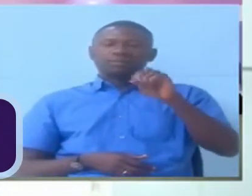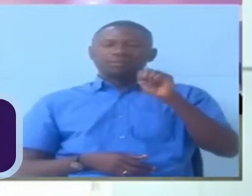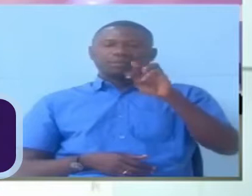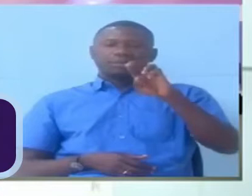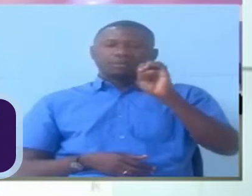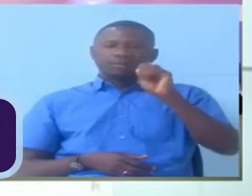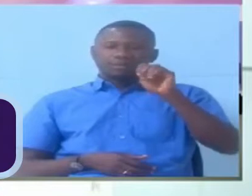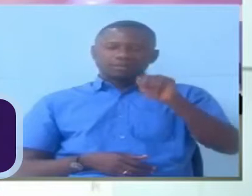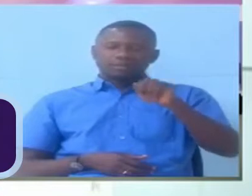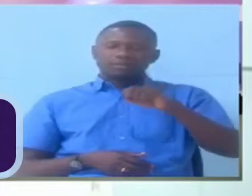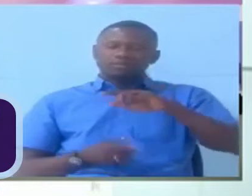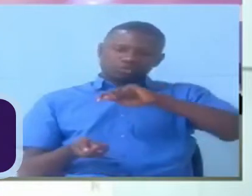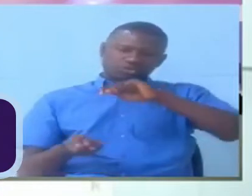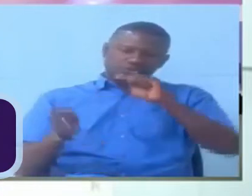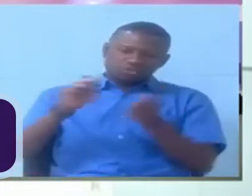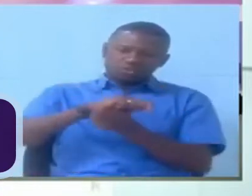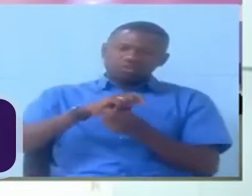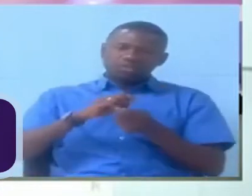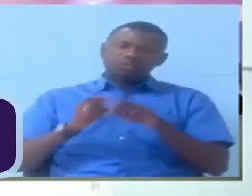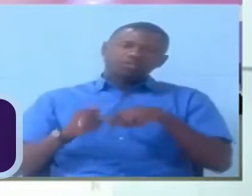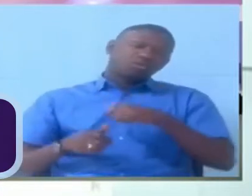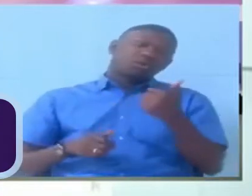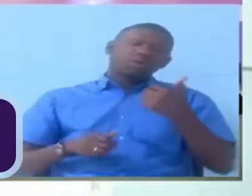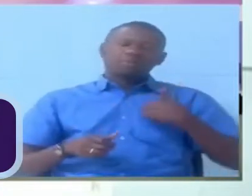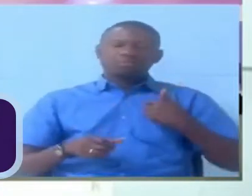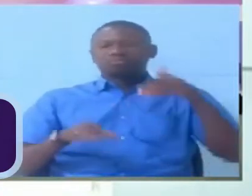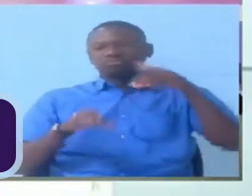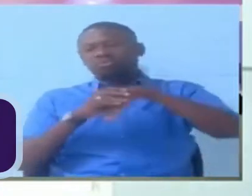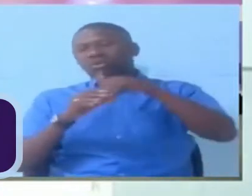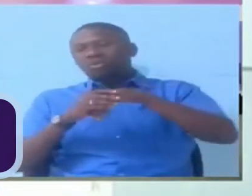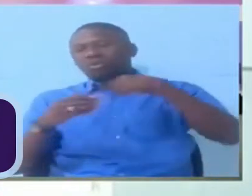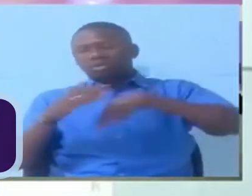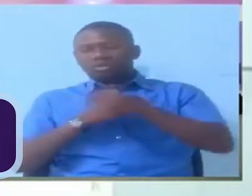nyaal ye nyaatu tal min soto Gambia la sojer bundato.